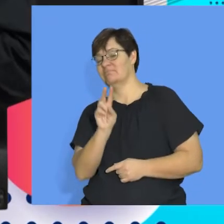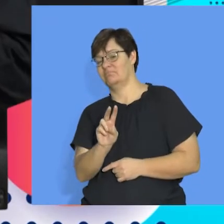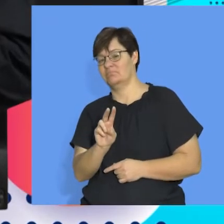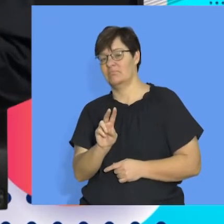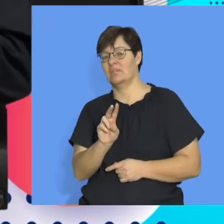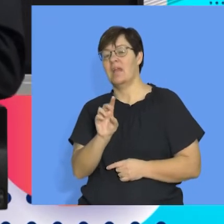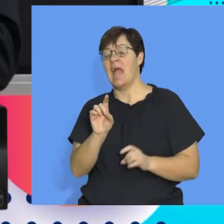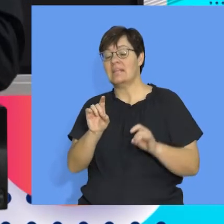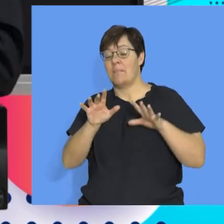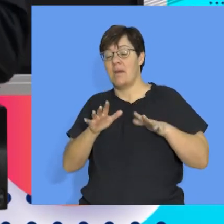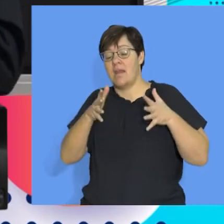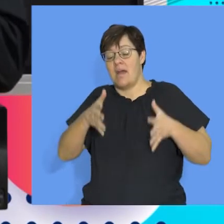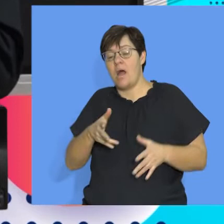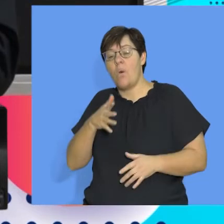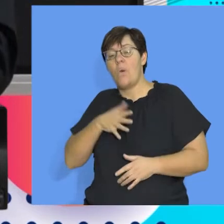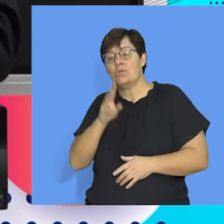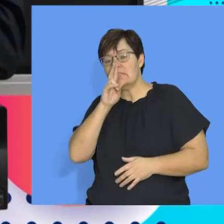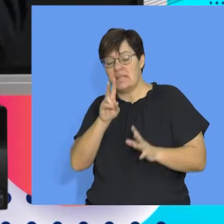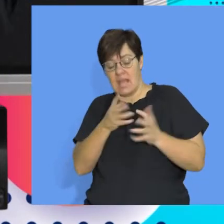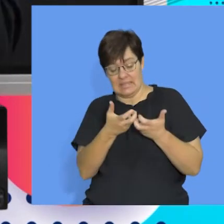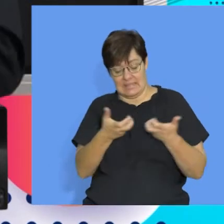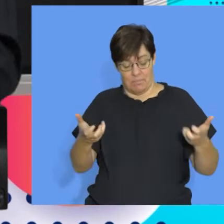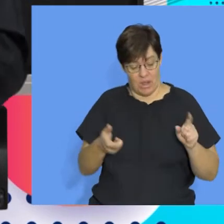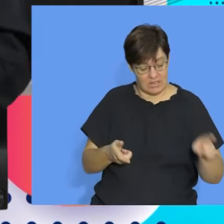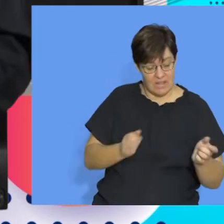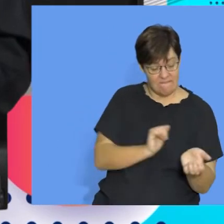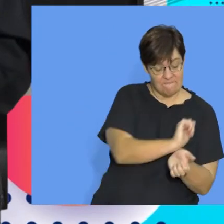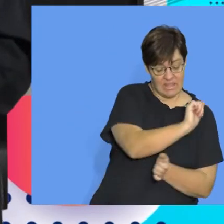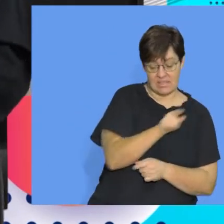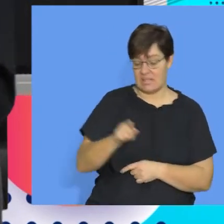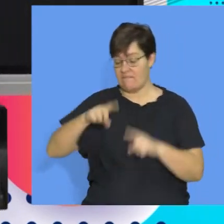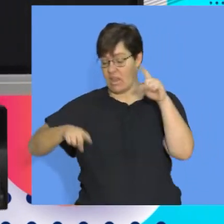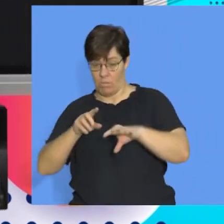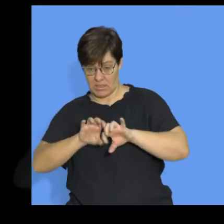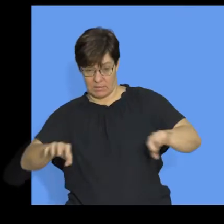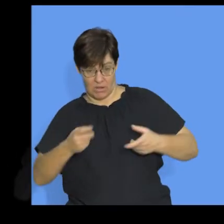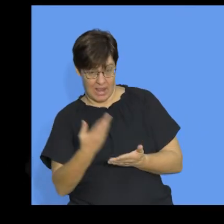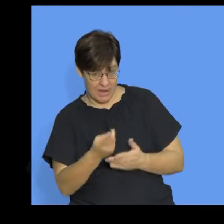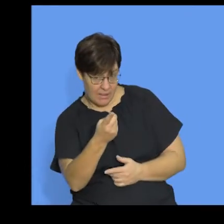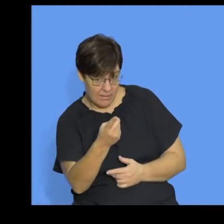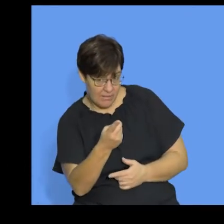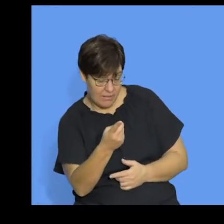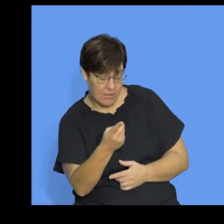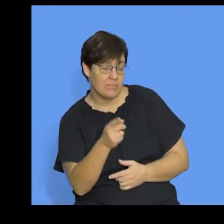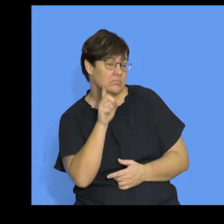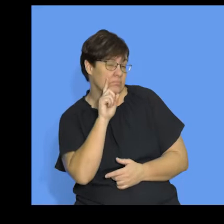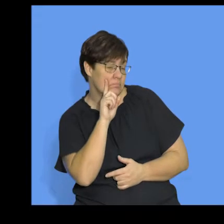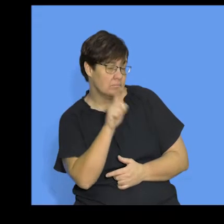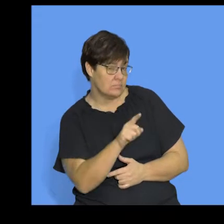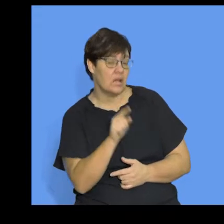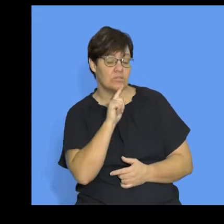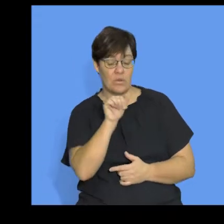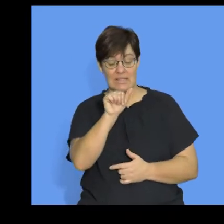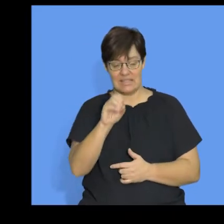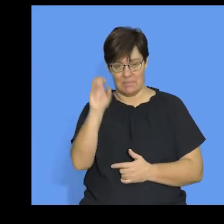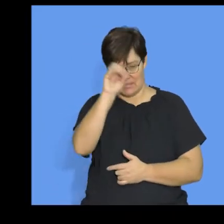to see whether you can separate your fixed and your variable. So your variable, if that was 60%, obviously it